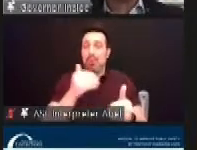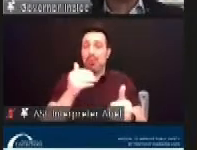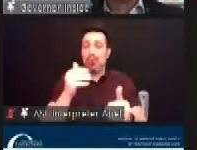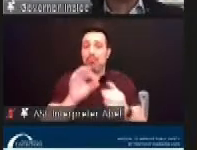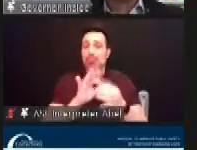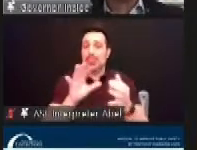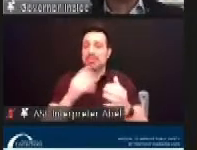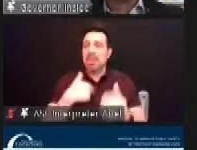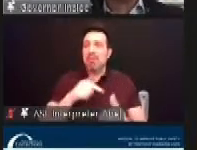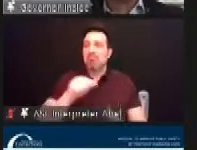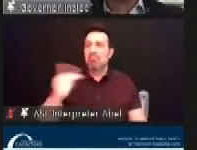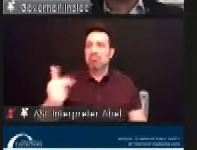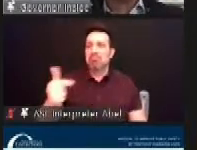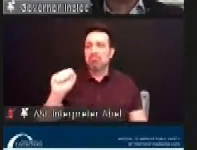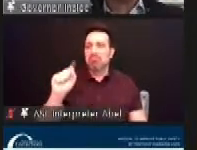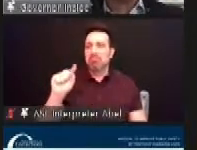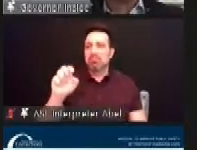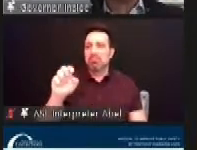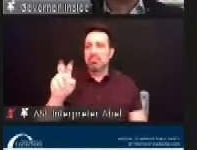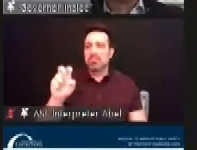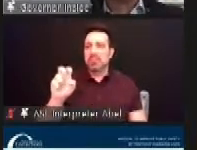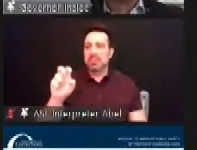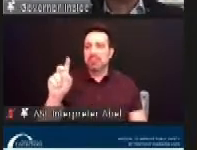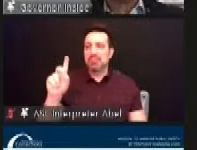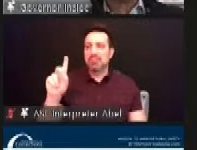my colleague, Steve Dalton.